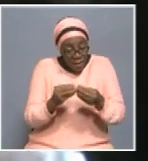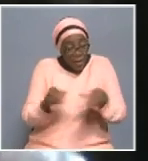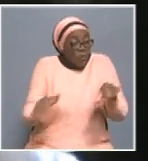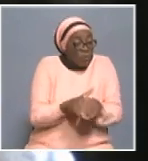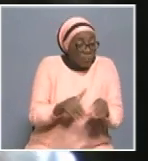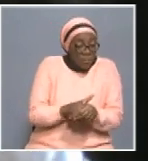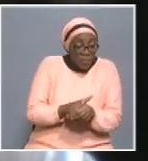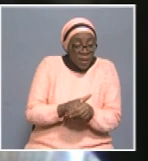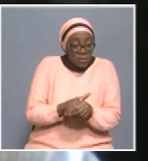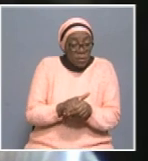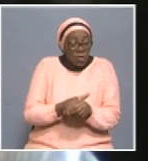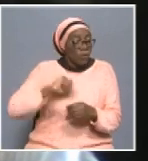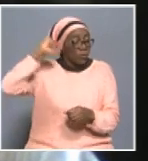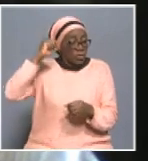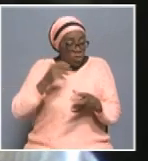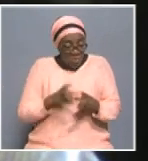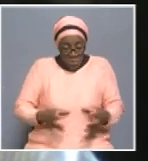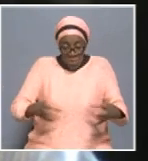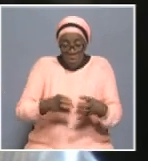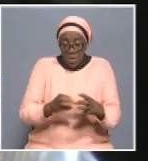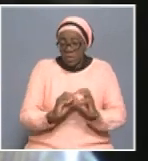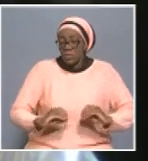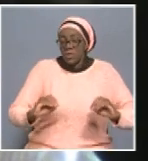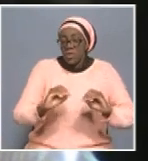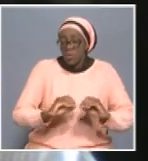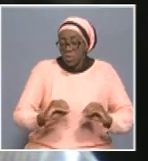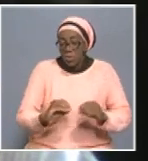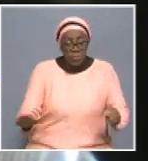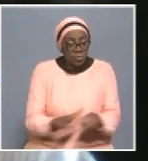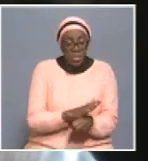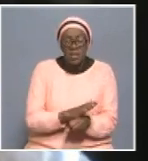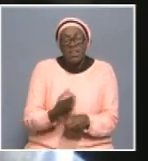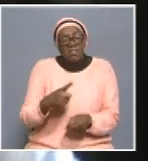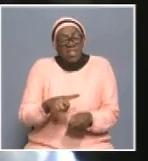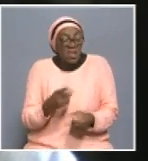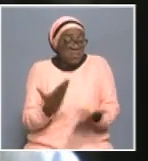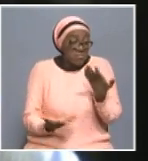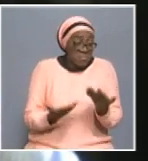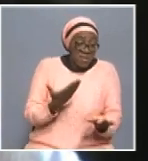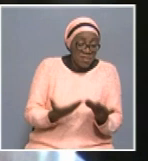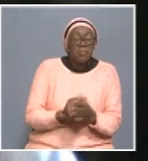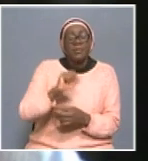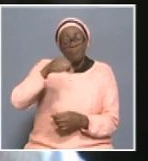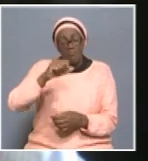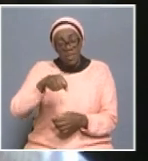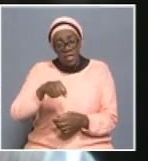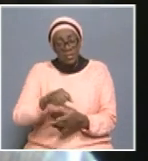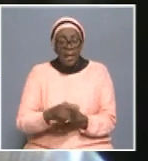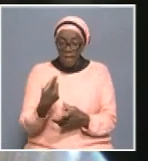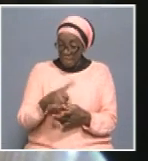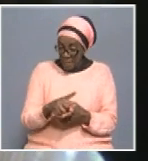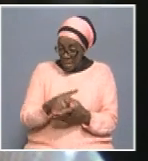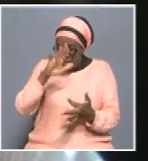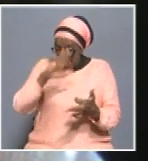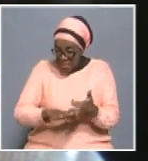followed as prescribed with regards to extraordinary congresses like the one that took place. If you have issues with those, maybe then you can go. But